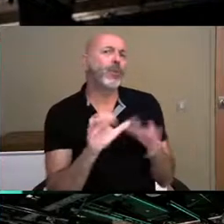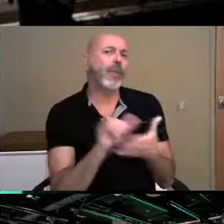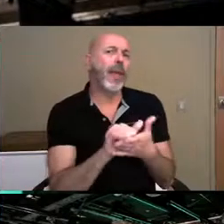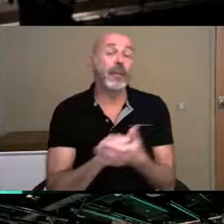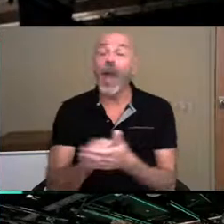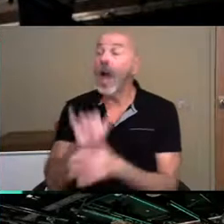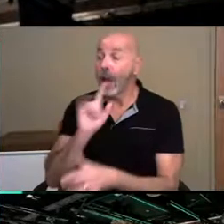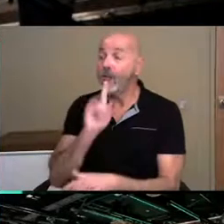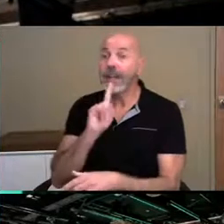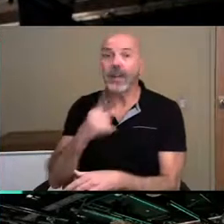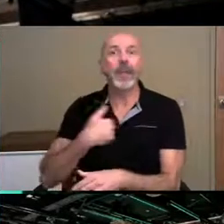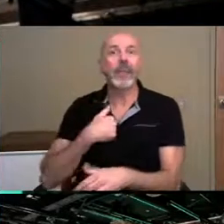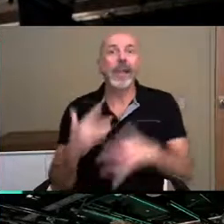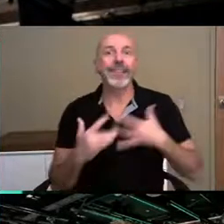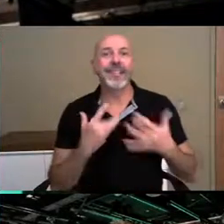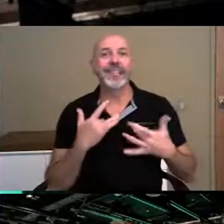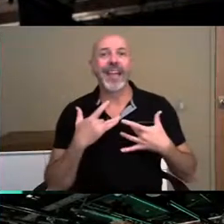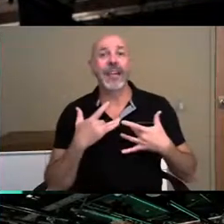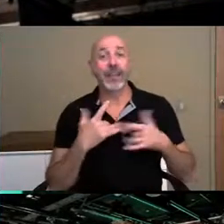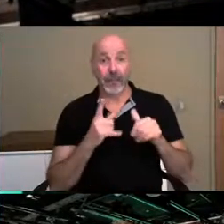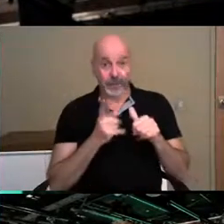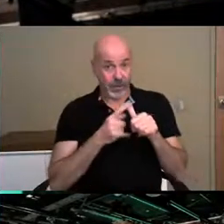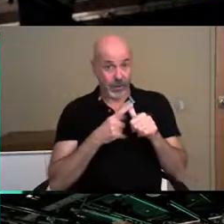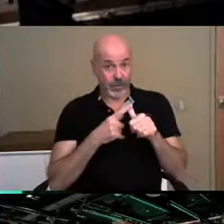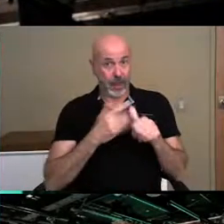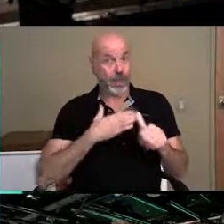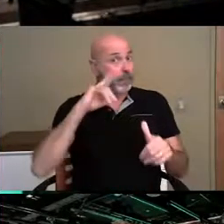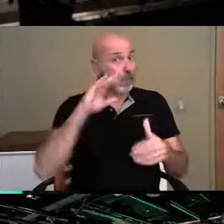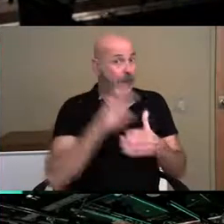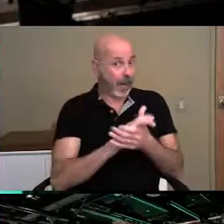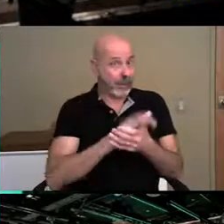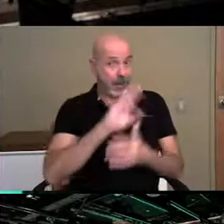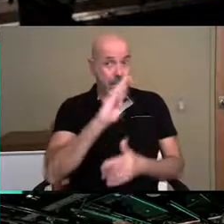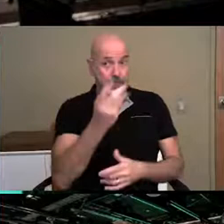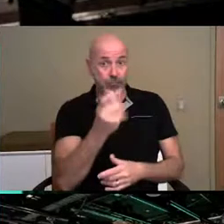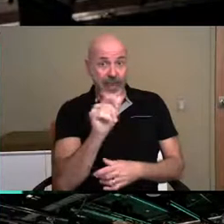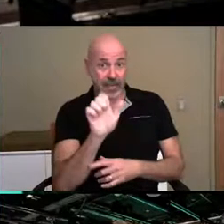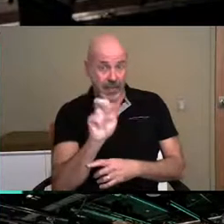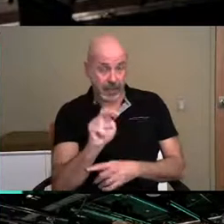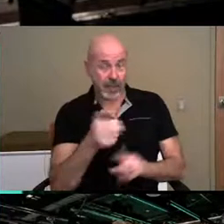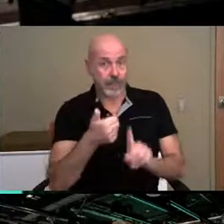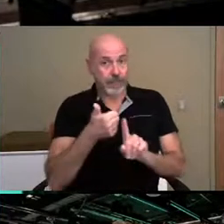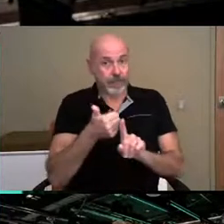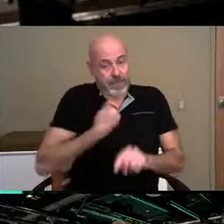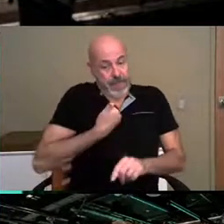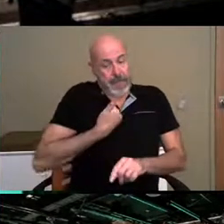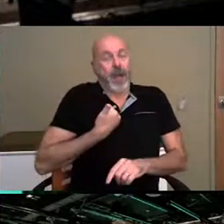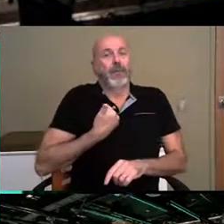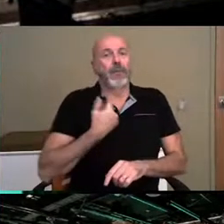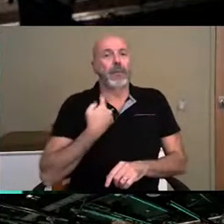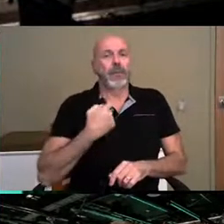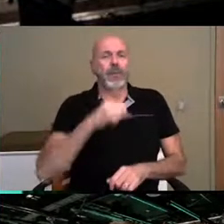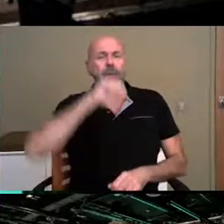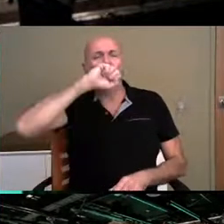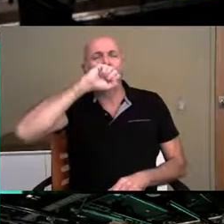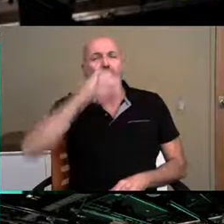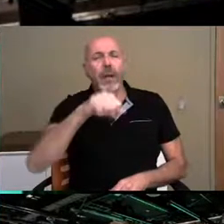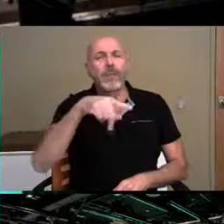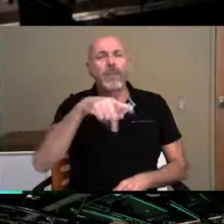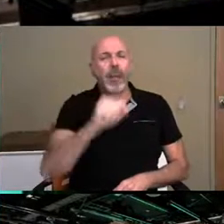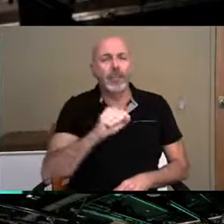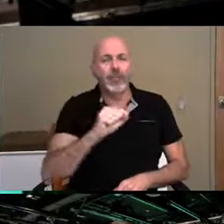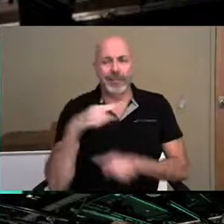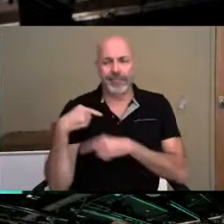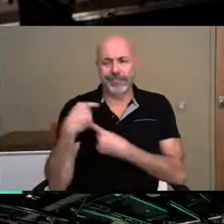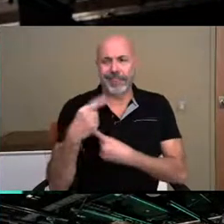Yeah, really excitingly. For starters, my husband Brandon and I, we've loved Palm Springs for the last 10 years, and it's been our safe